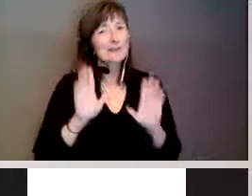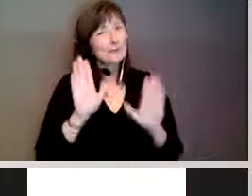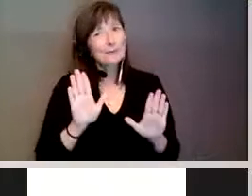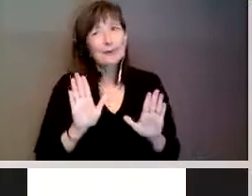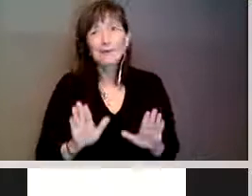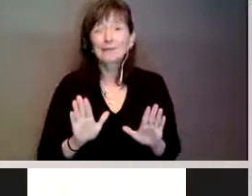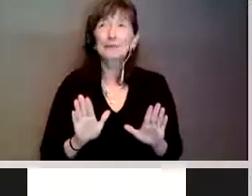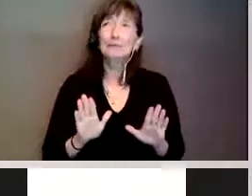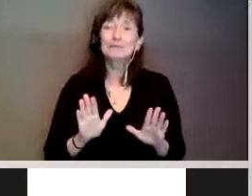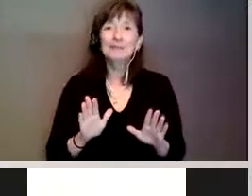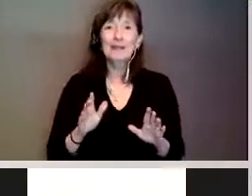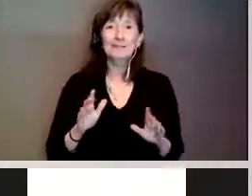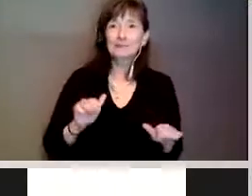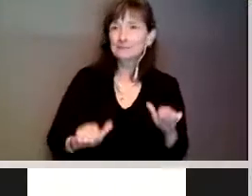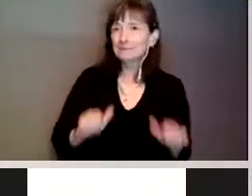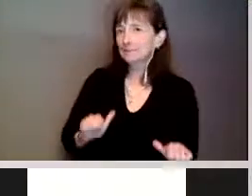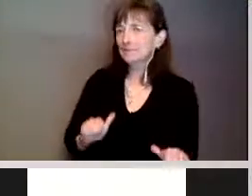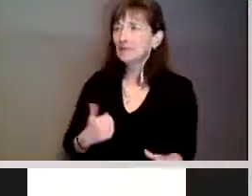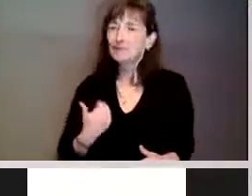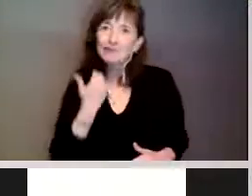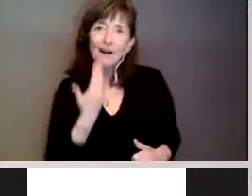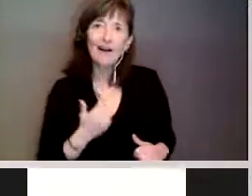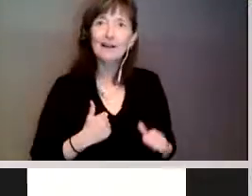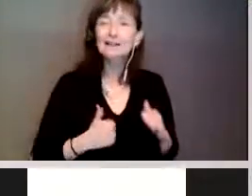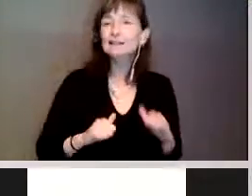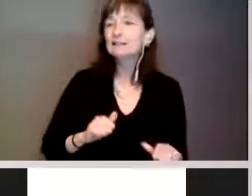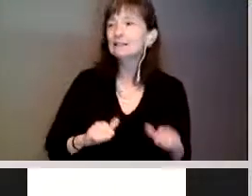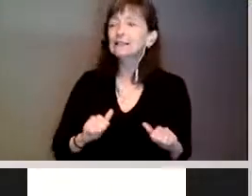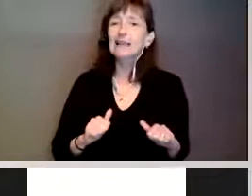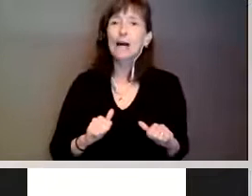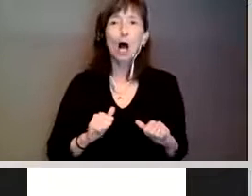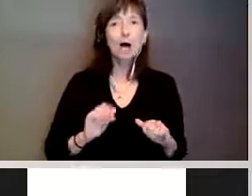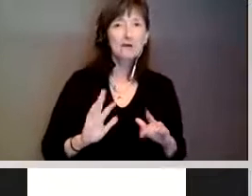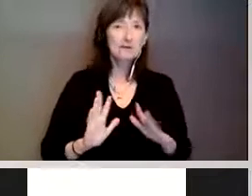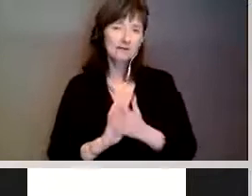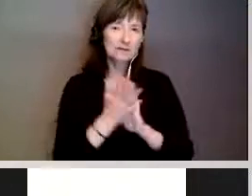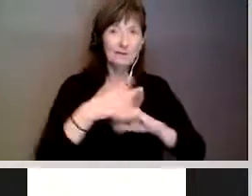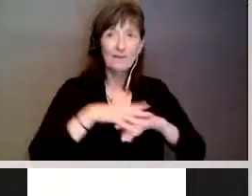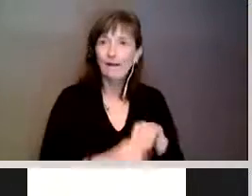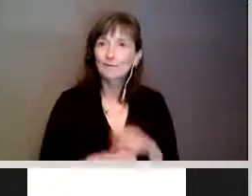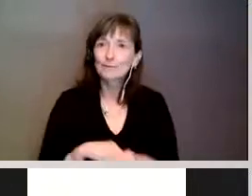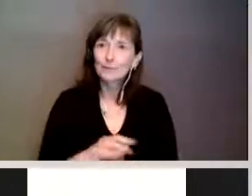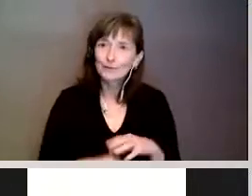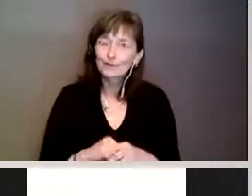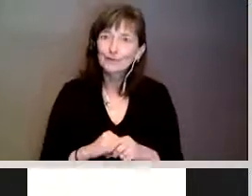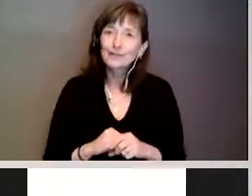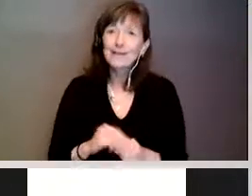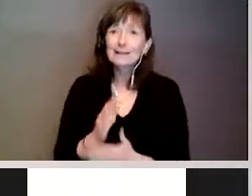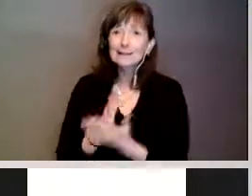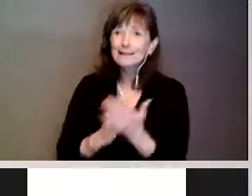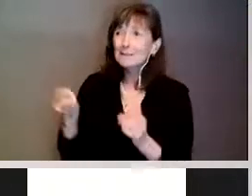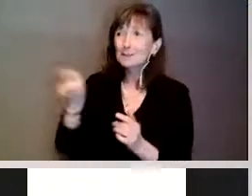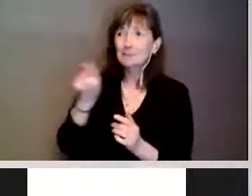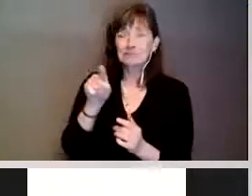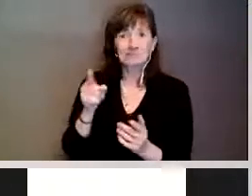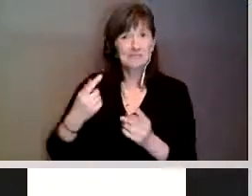breaks down barriers, and often you've got people from disparate parts of the community that are coming together for the first time. So how